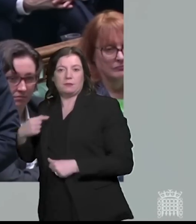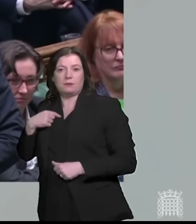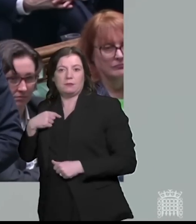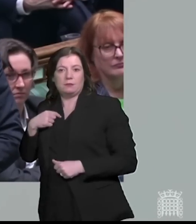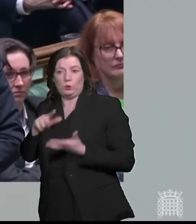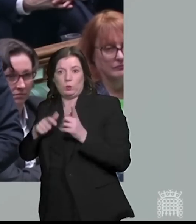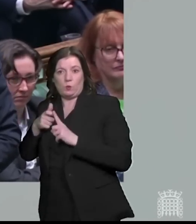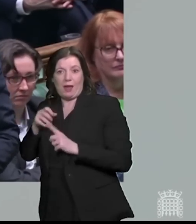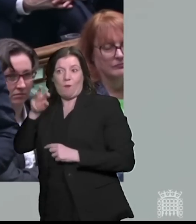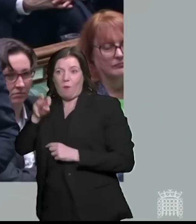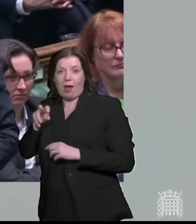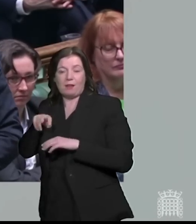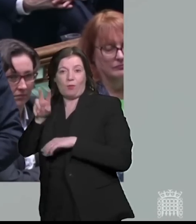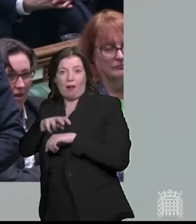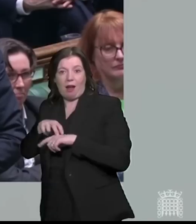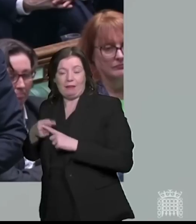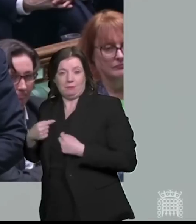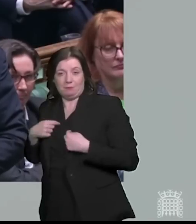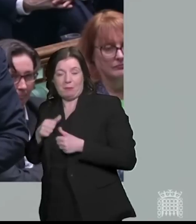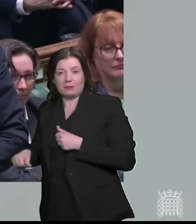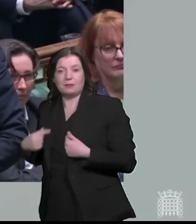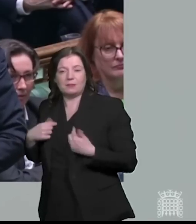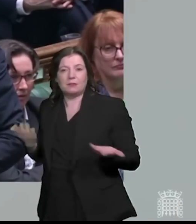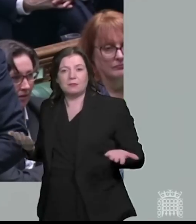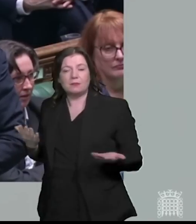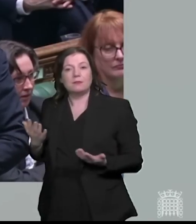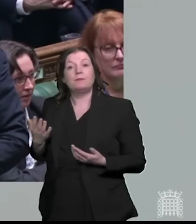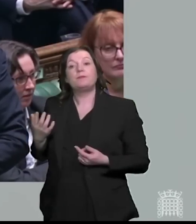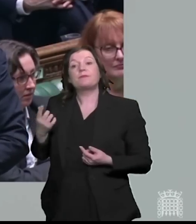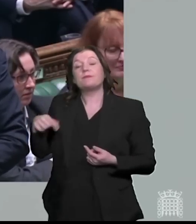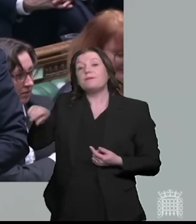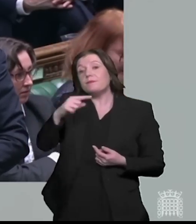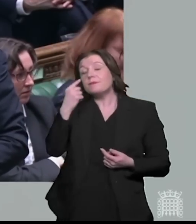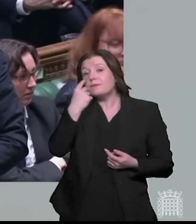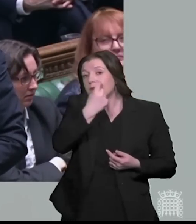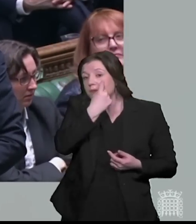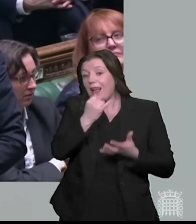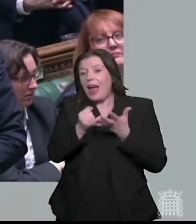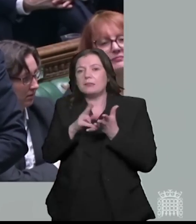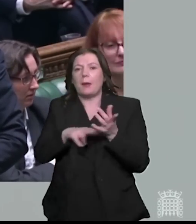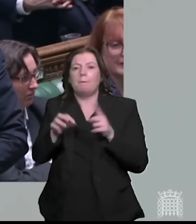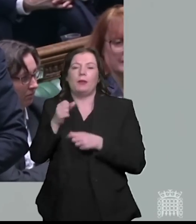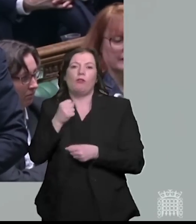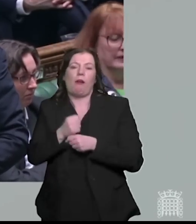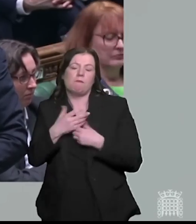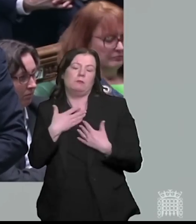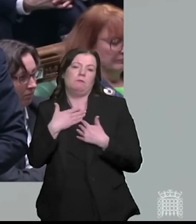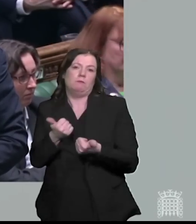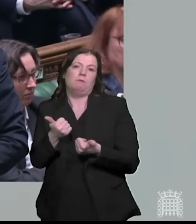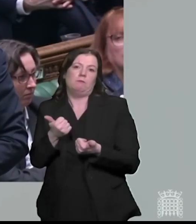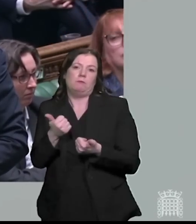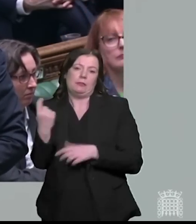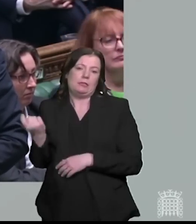UK. It demonstrates rather clearly that a competent and compassionate SNP government can